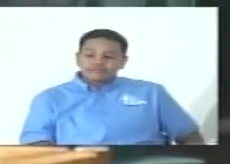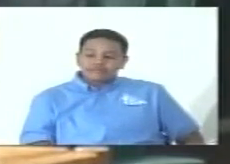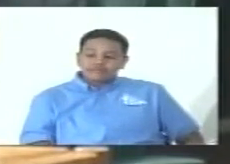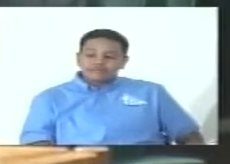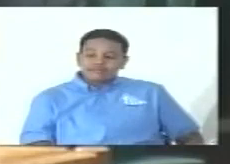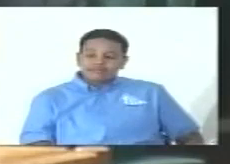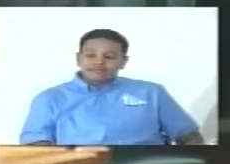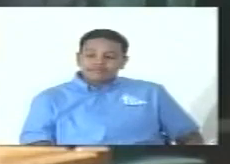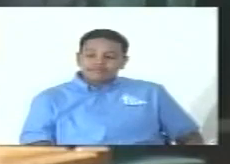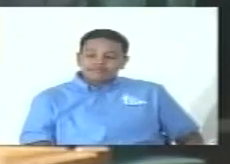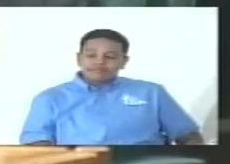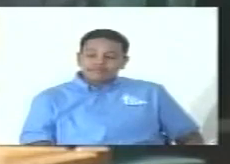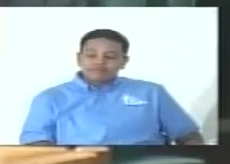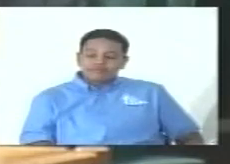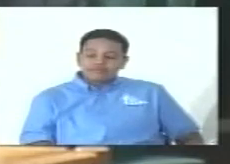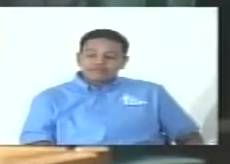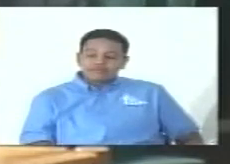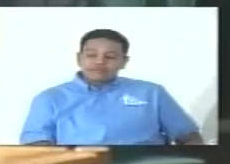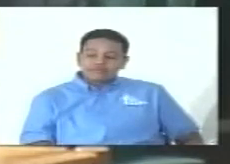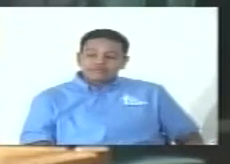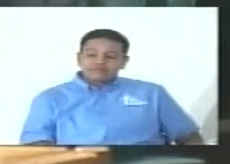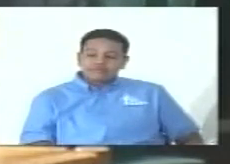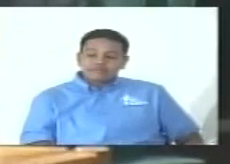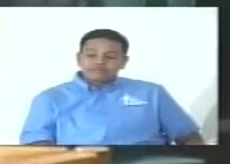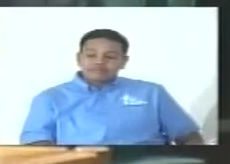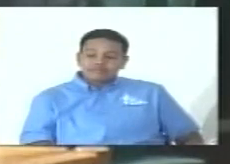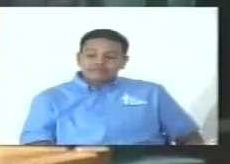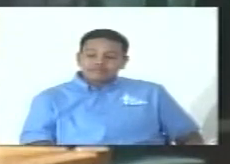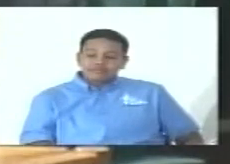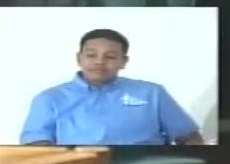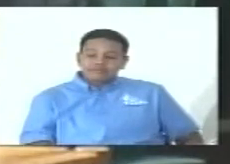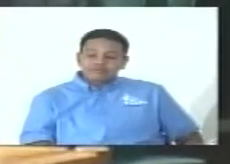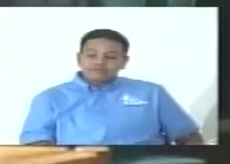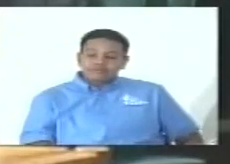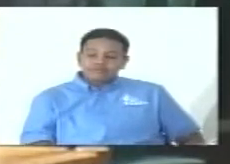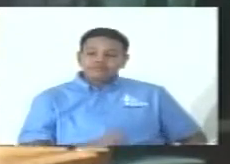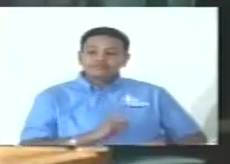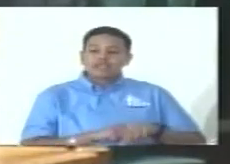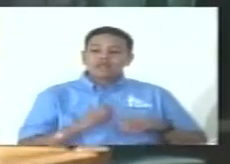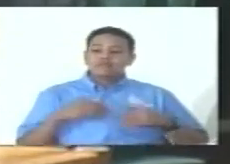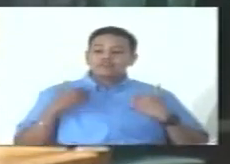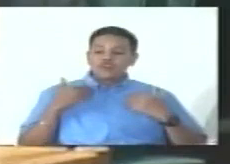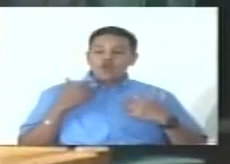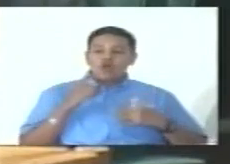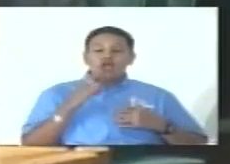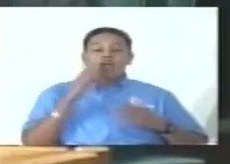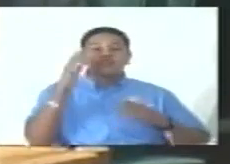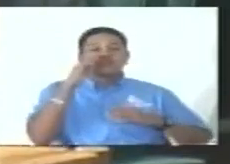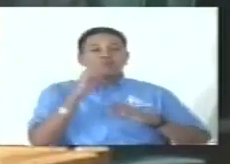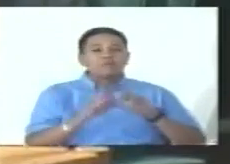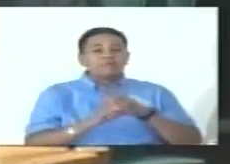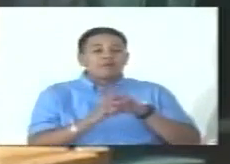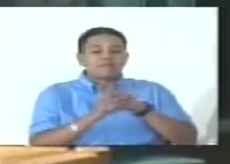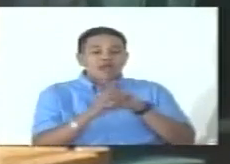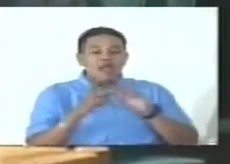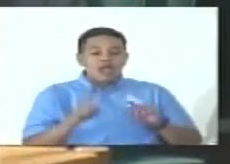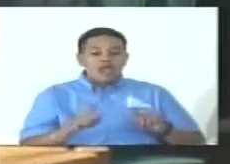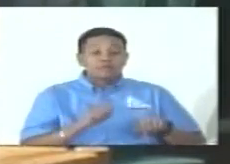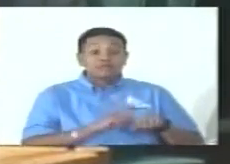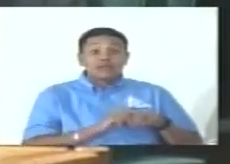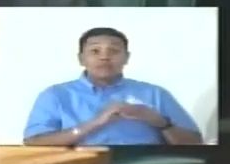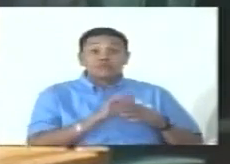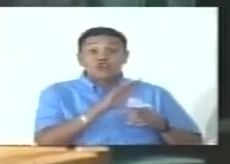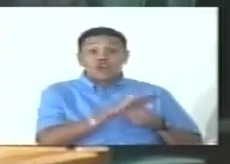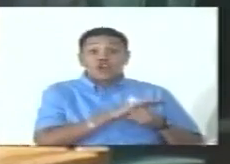But there was a time when we were young and we were getting ourselves into some trouble. And there was a time, it was in her